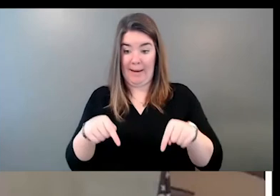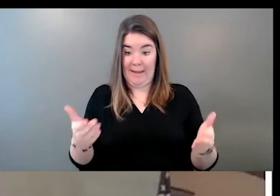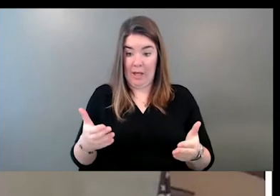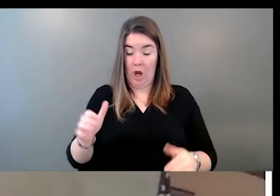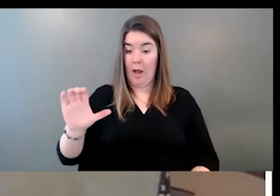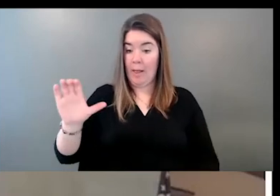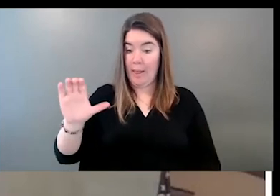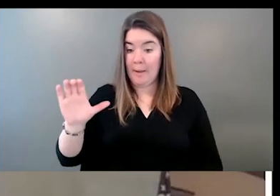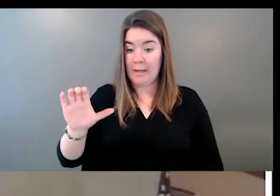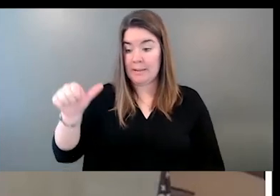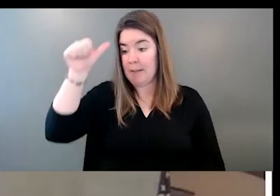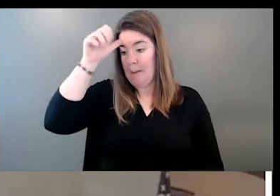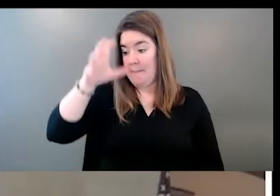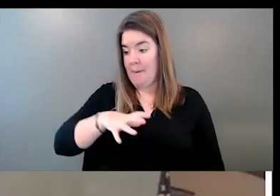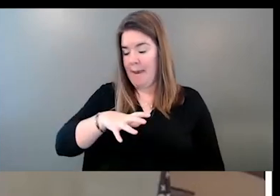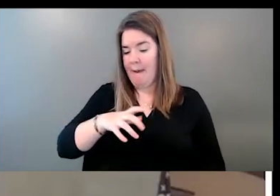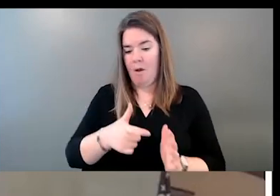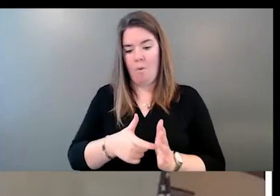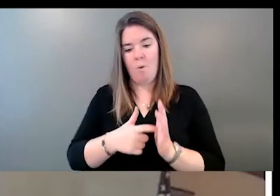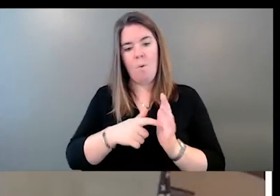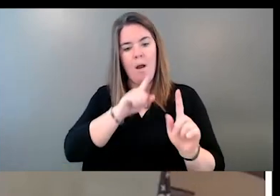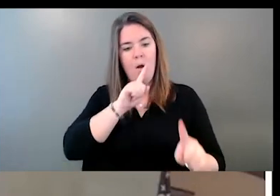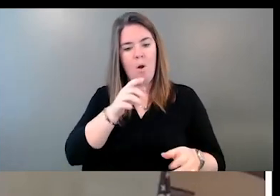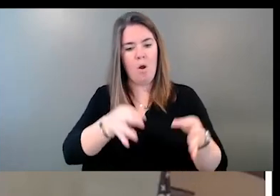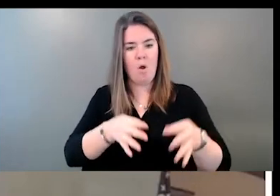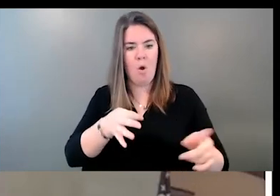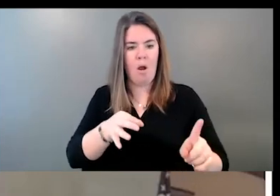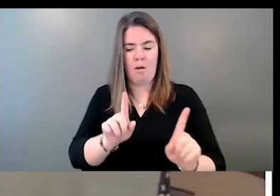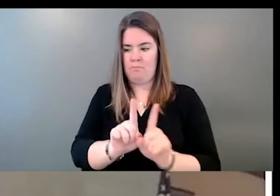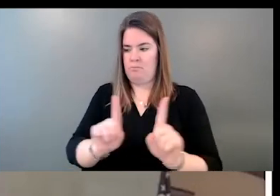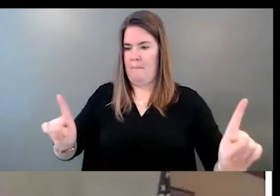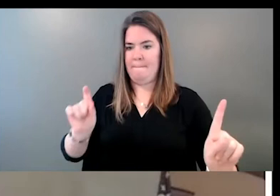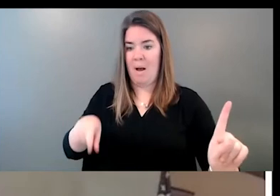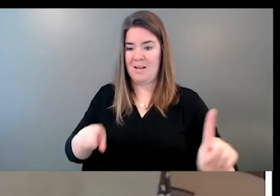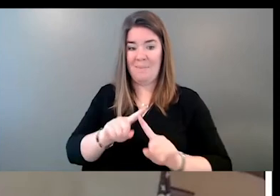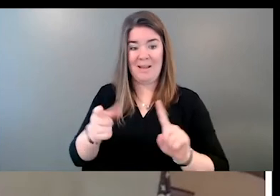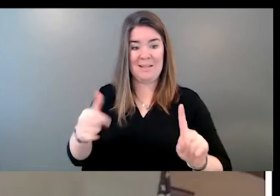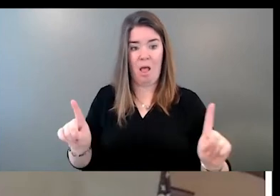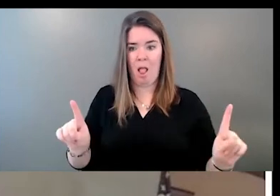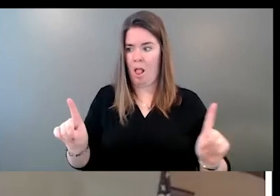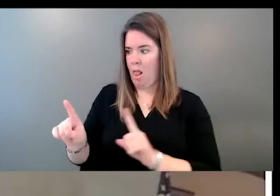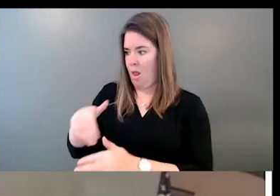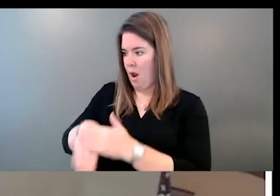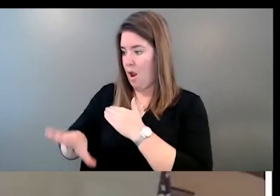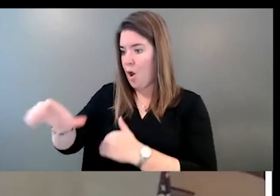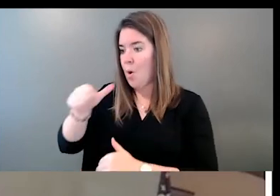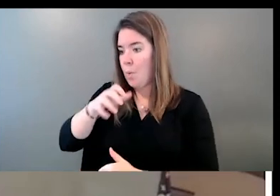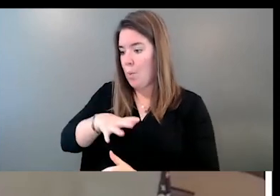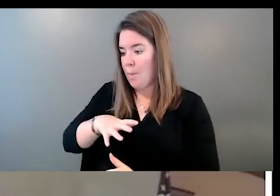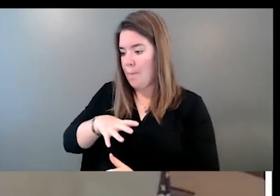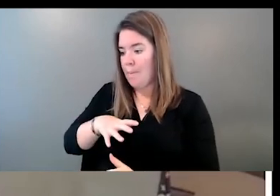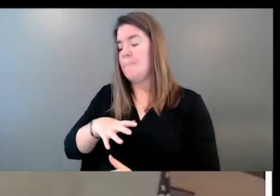and an order requiring him to stay away from his victim came to her house and assaulted her. Law enforcement noted her